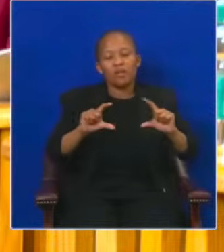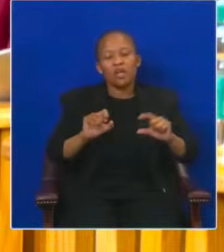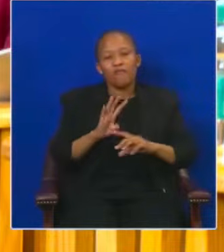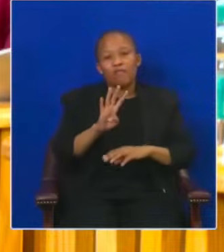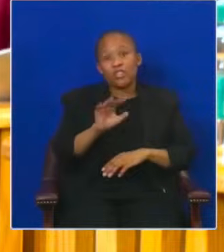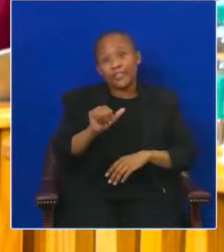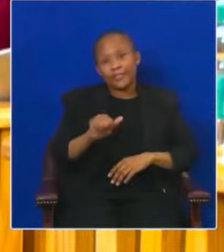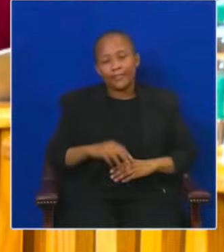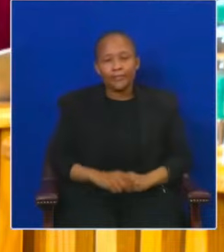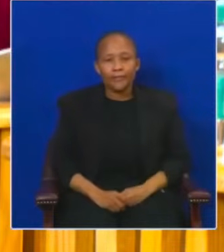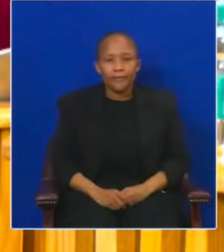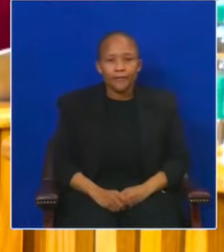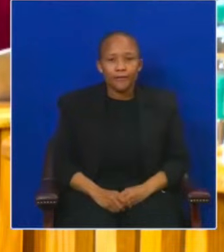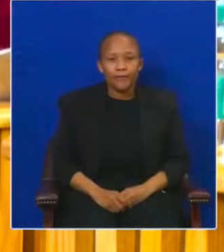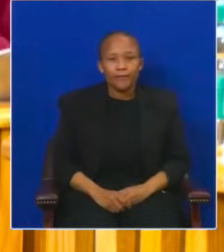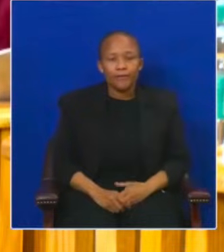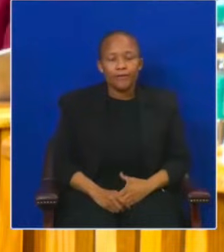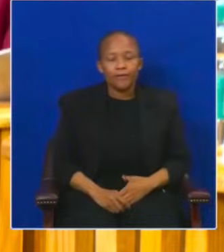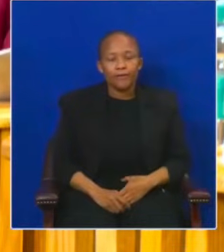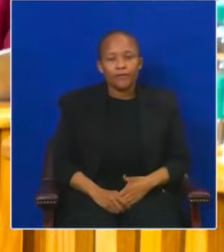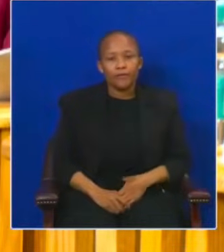Thank you, Commissioners.